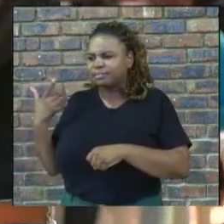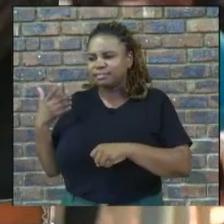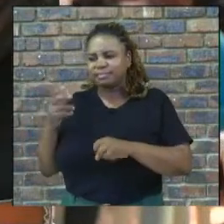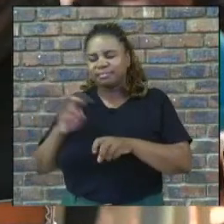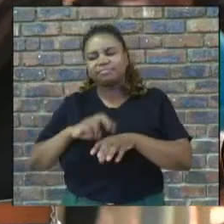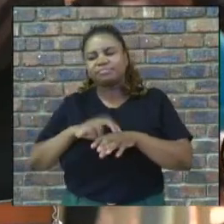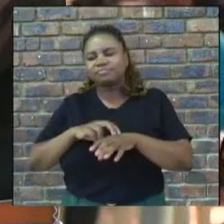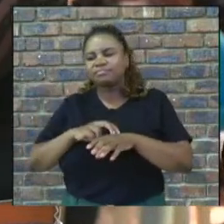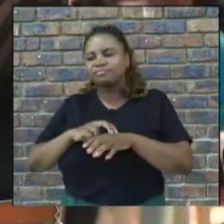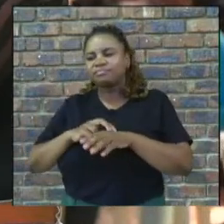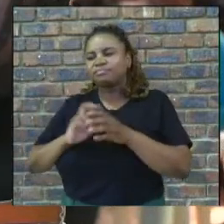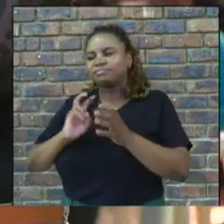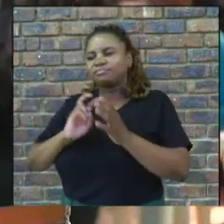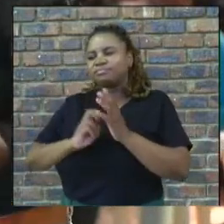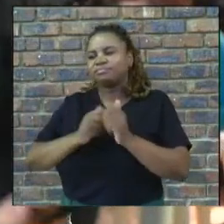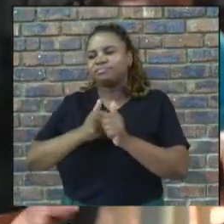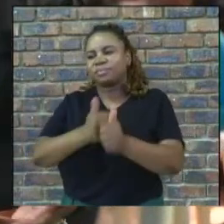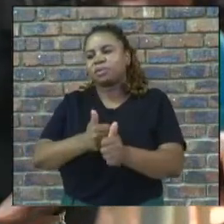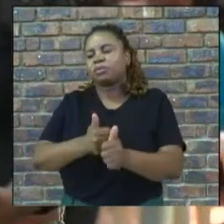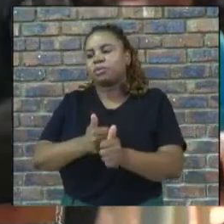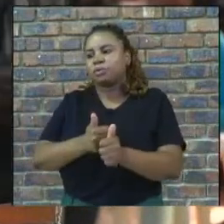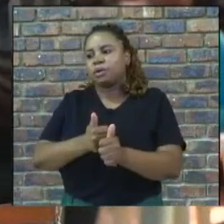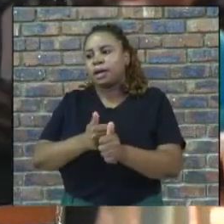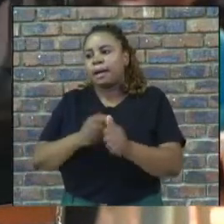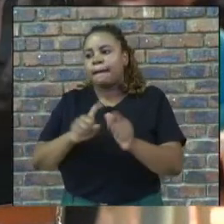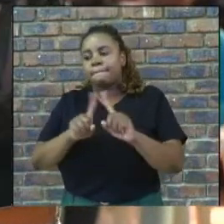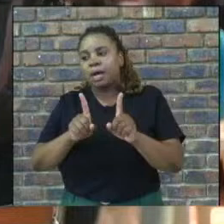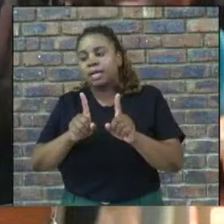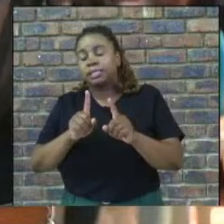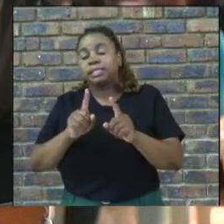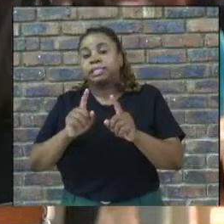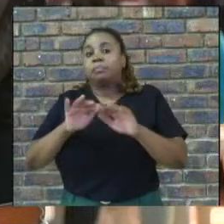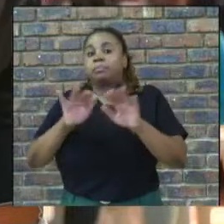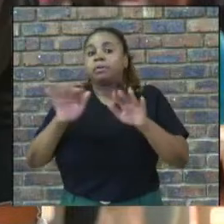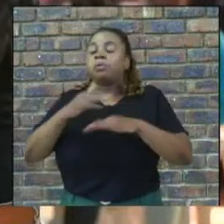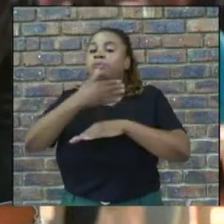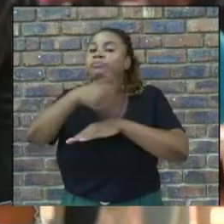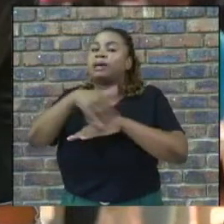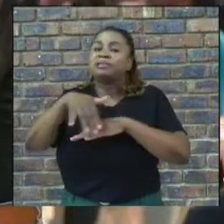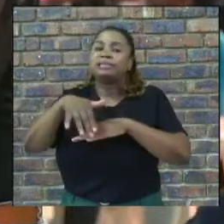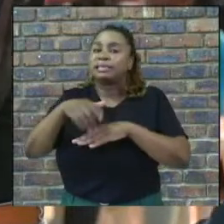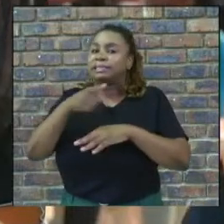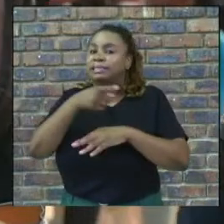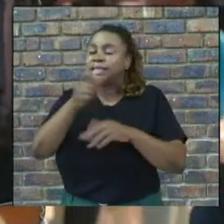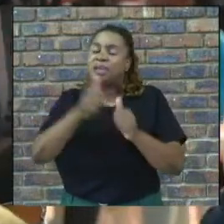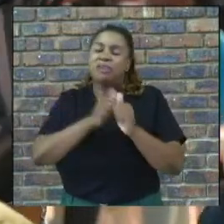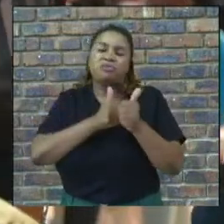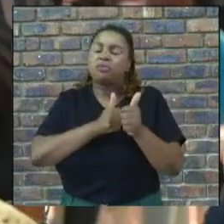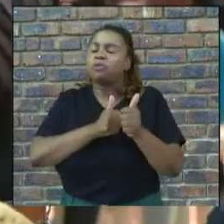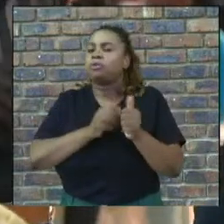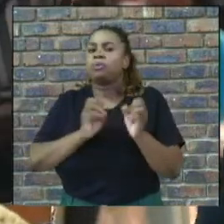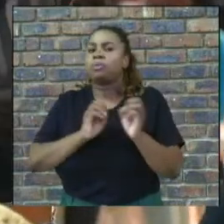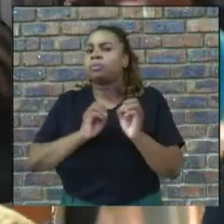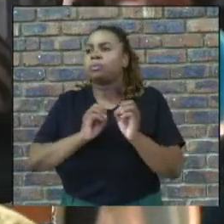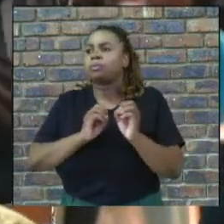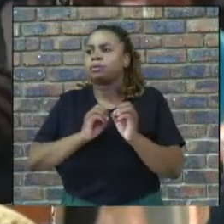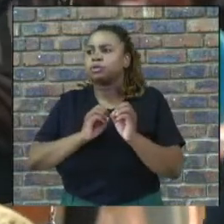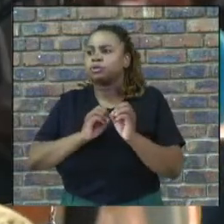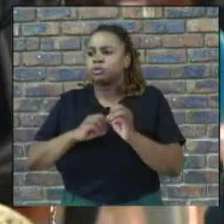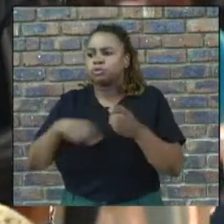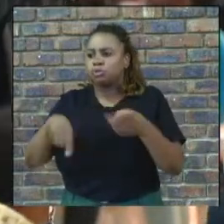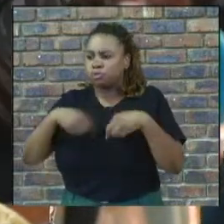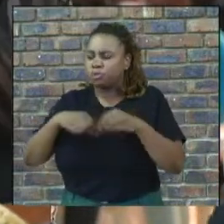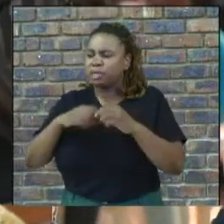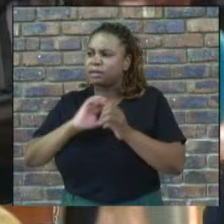these people ba tswang kantle they don't comply. Le re batla ntho e nngwe le nngwe, document e nngwe le engwe. So we as South